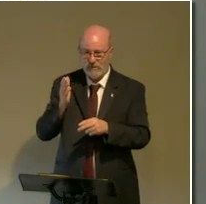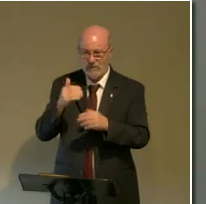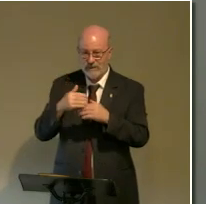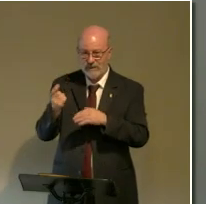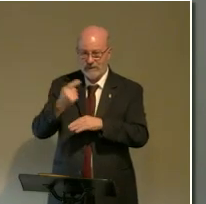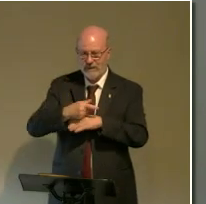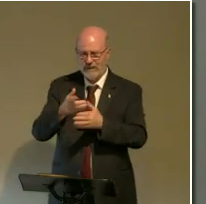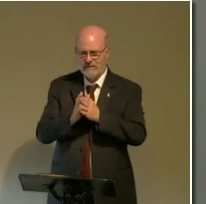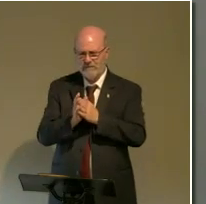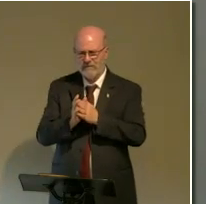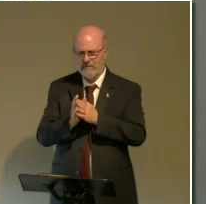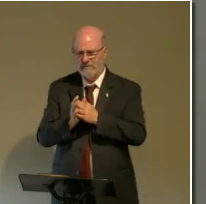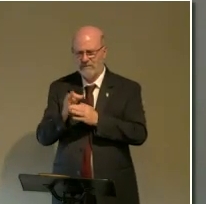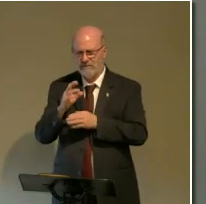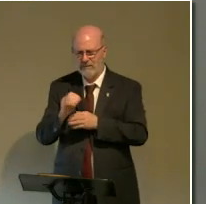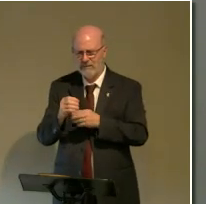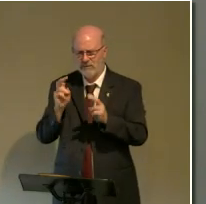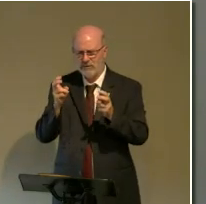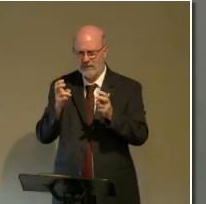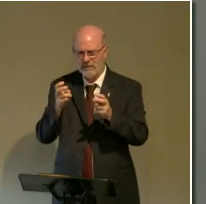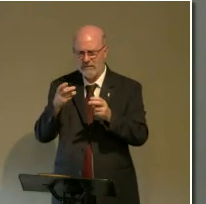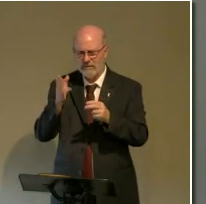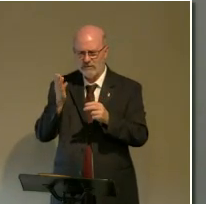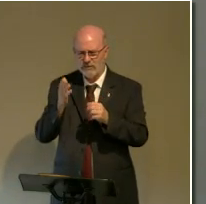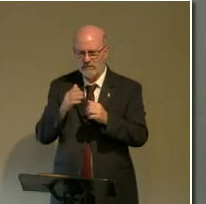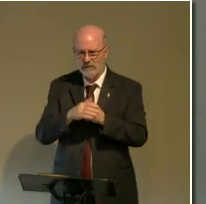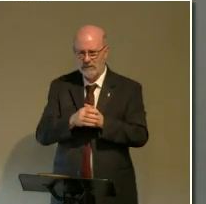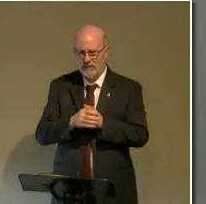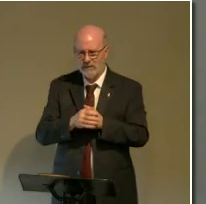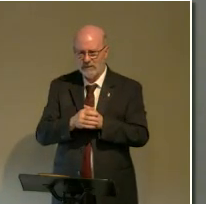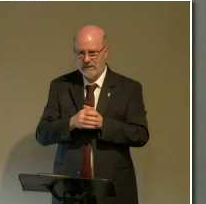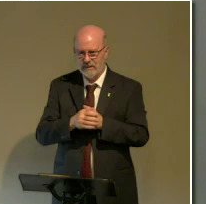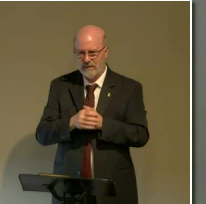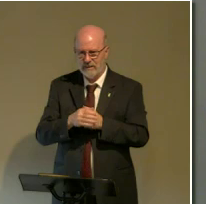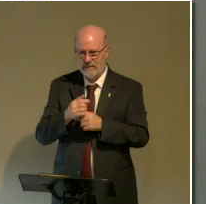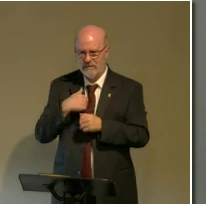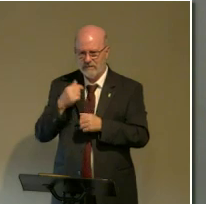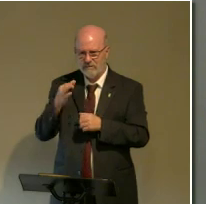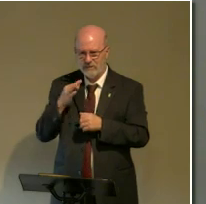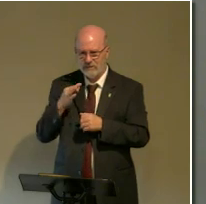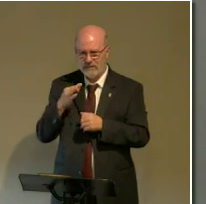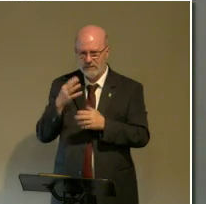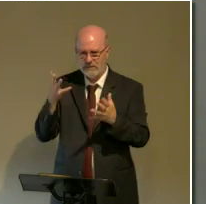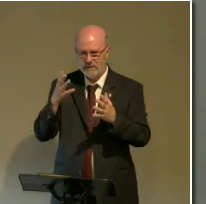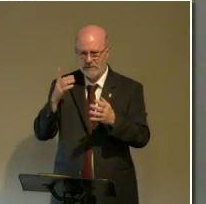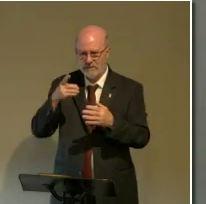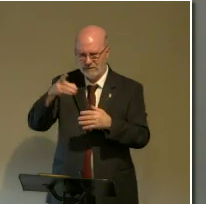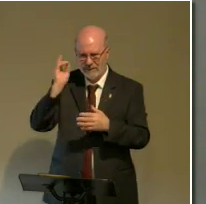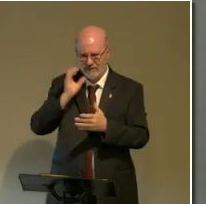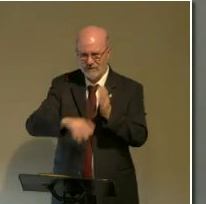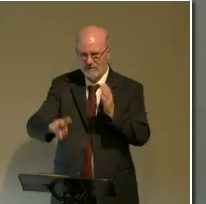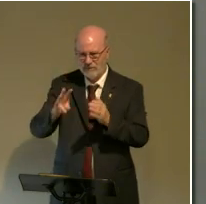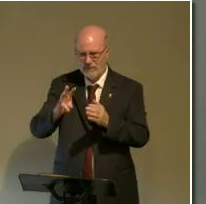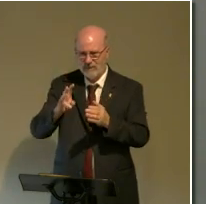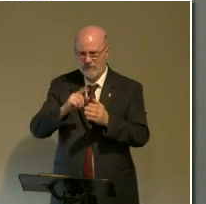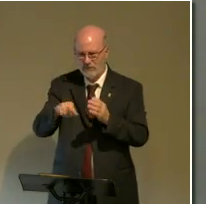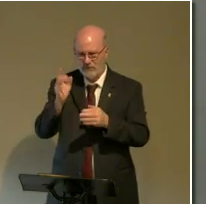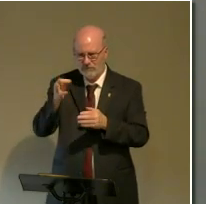next day, I asked him, I said, hey, Fabio, what's your title for your sermon tomorrow? I said, for instance, I'm preaching extensively on Daniel chapter 6, and what are you